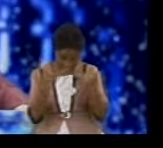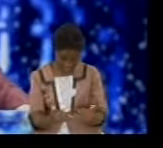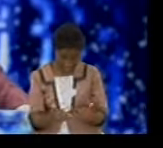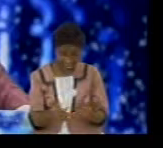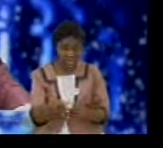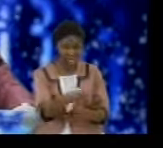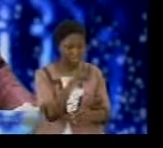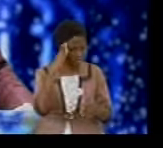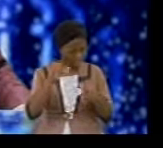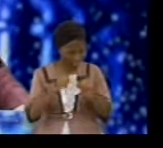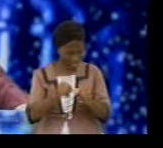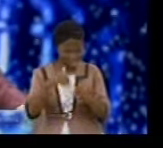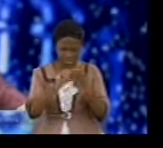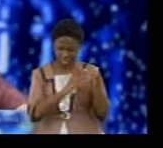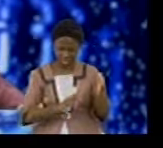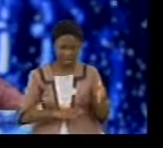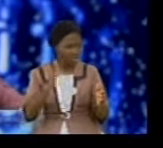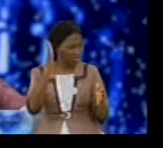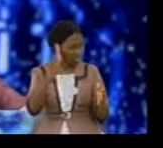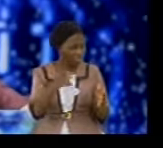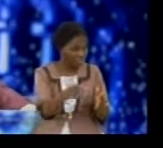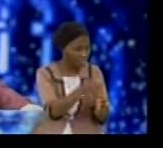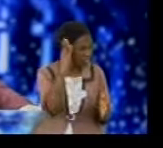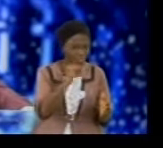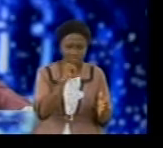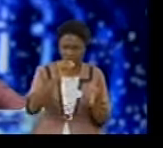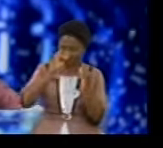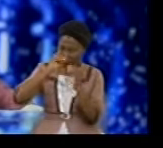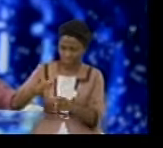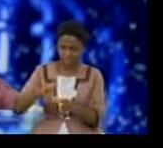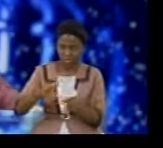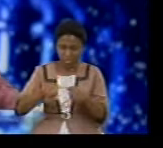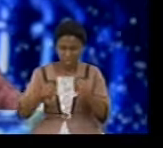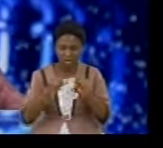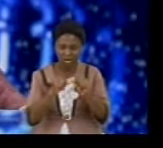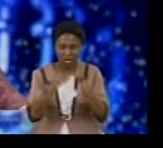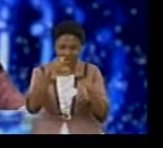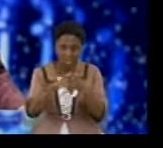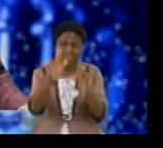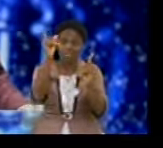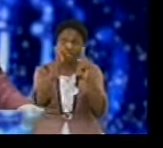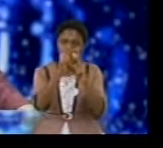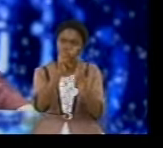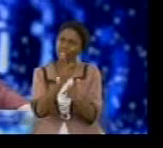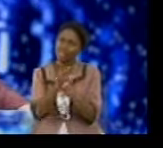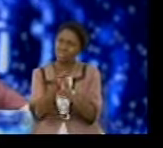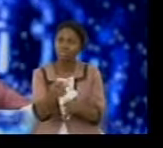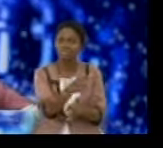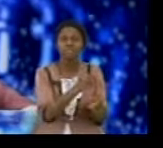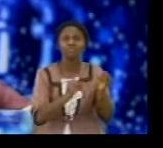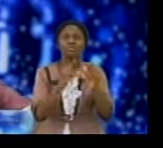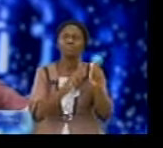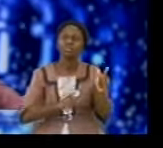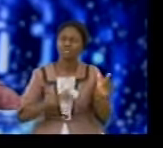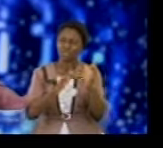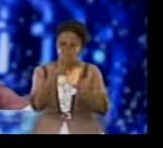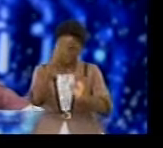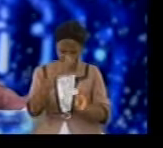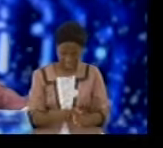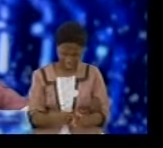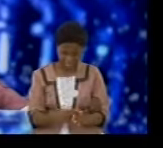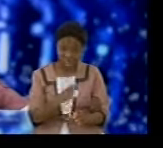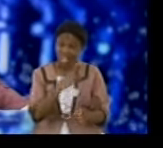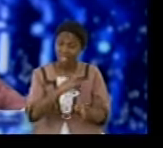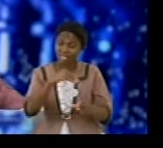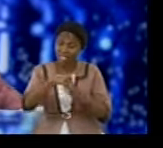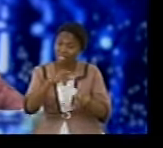and they will not forsake. They will continue in your word. Keep them, O Lord, in Jesus' name. And in times of temptations,